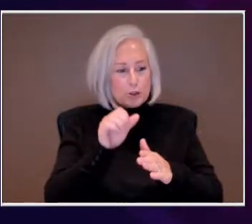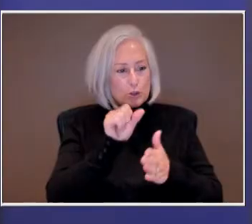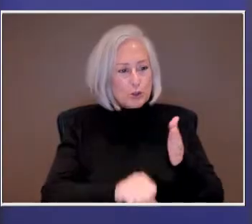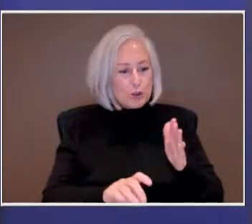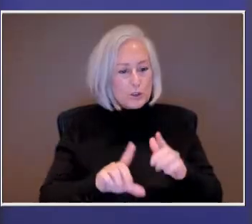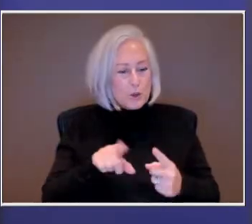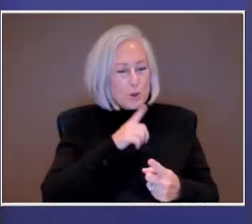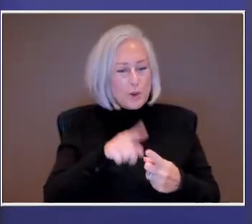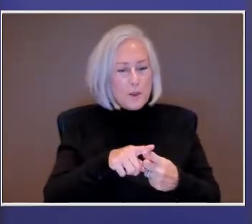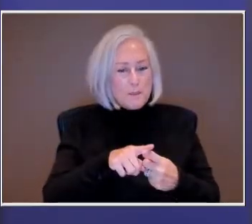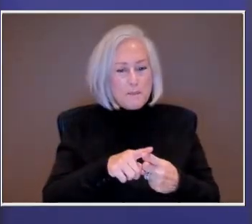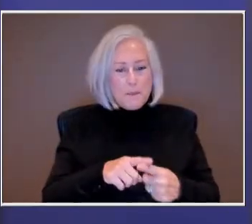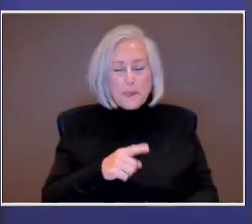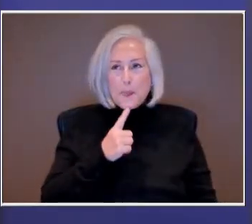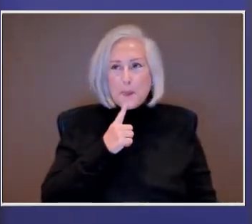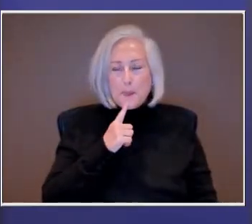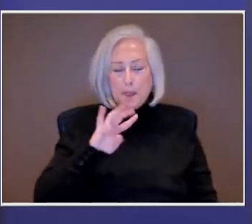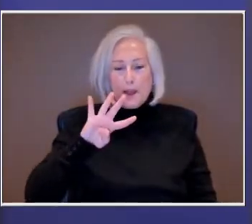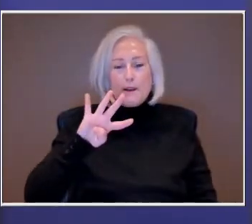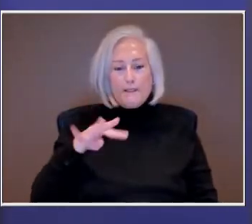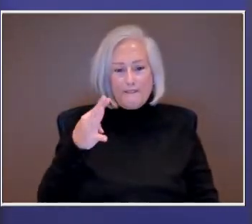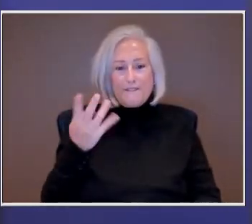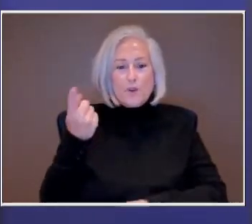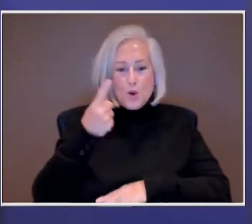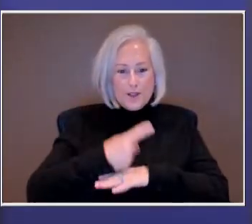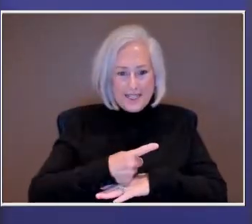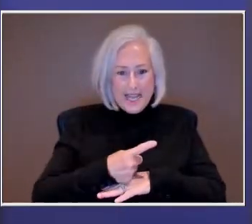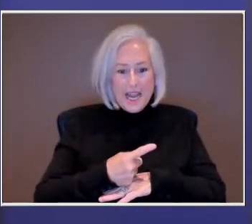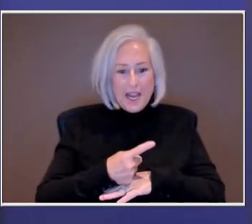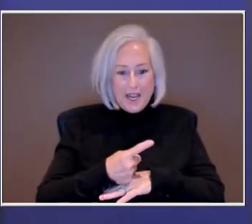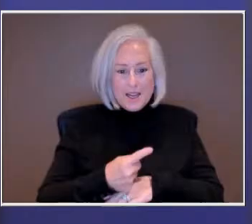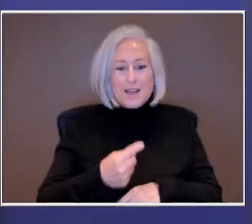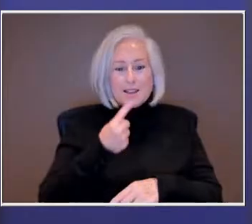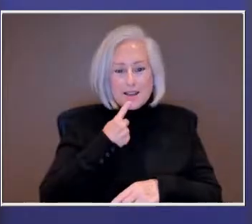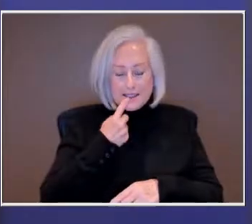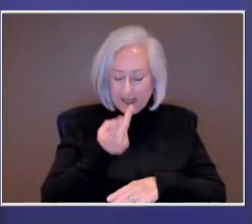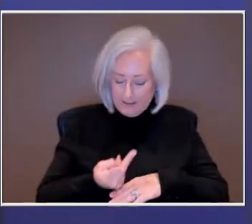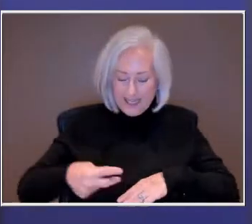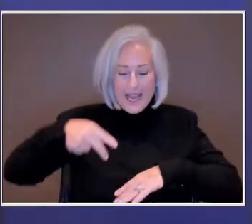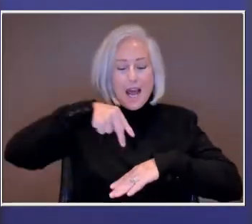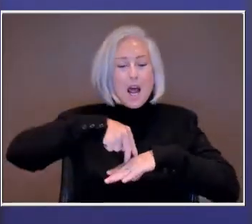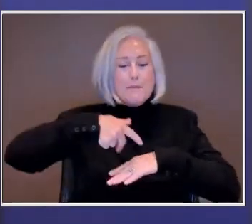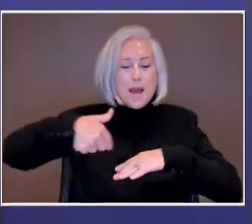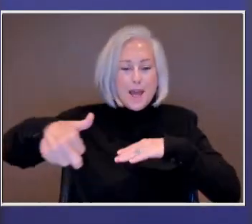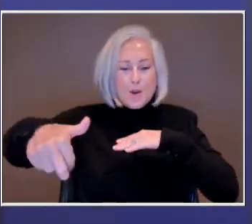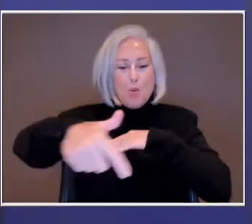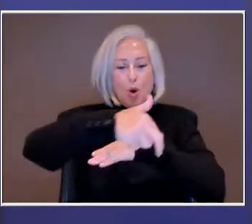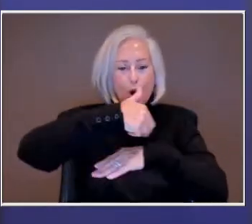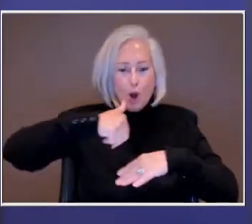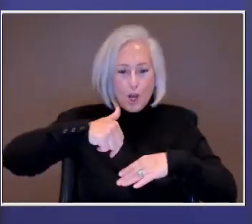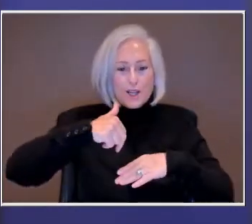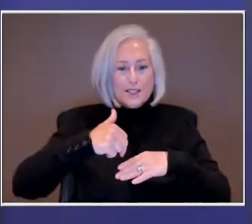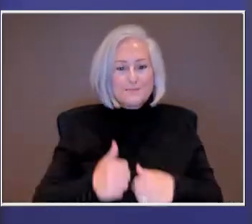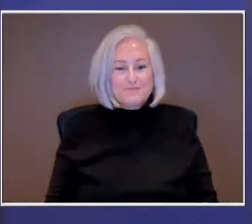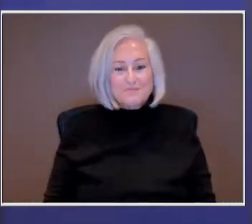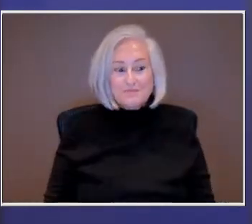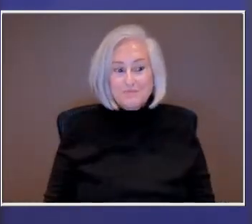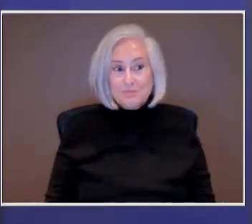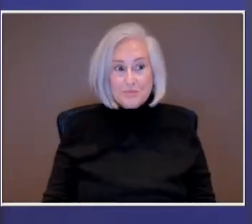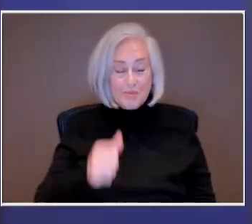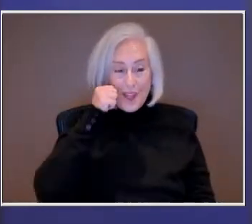Day 4, when they got up and they told me, let's walk the hall. And I remember when I was first